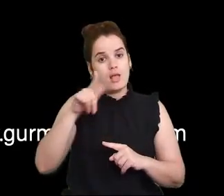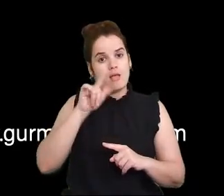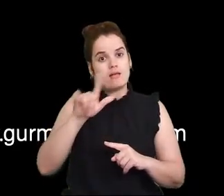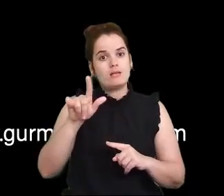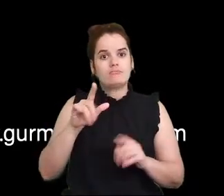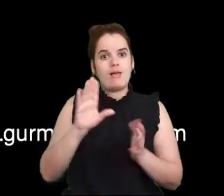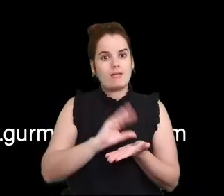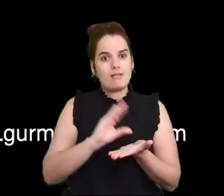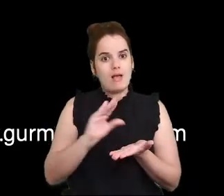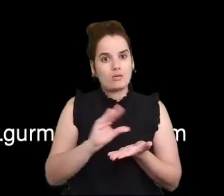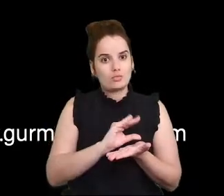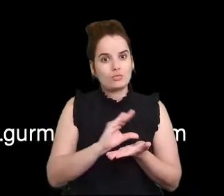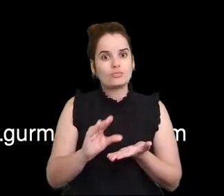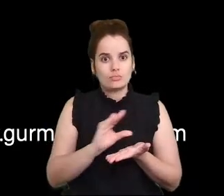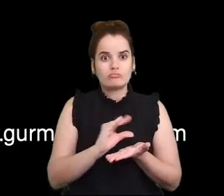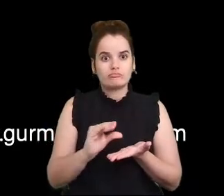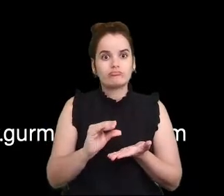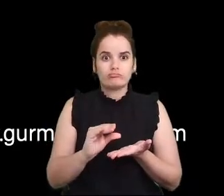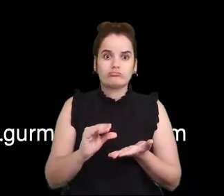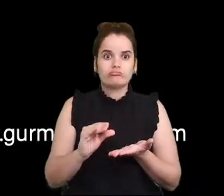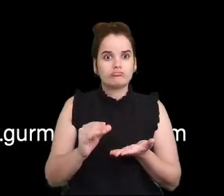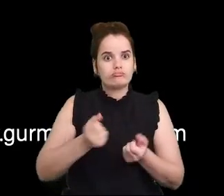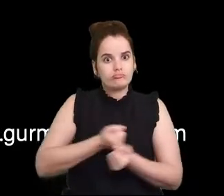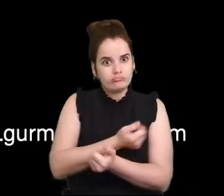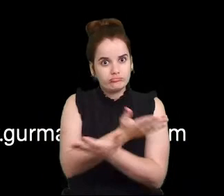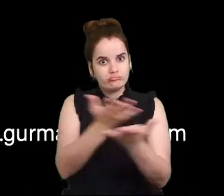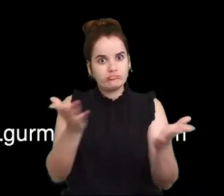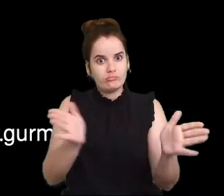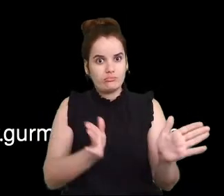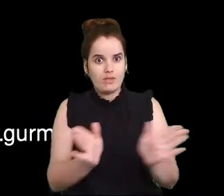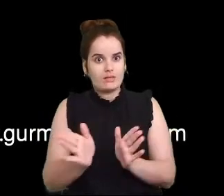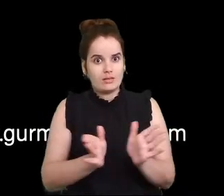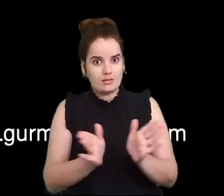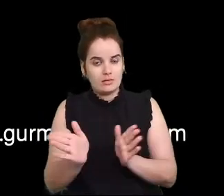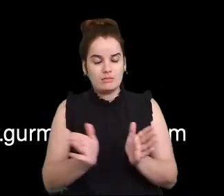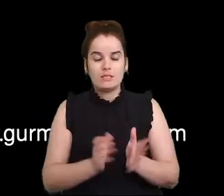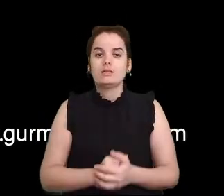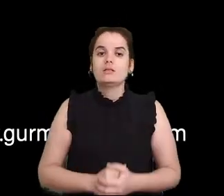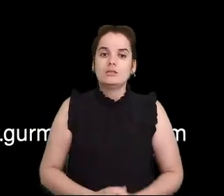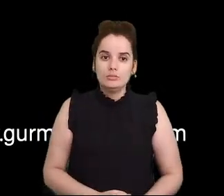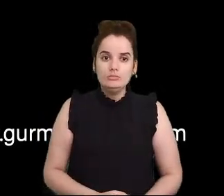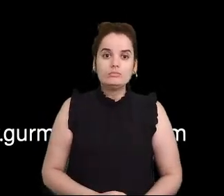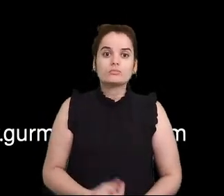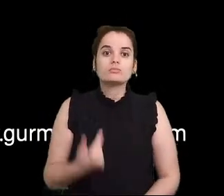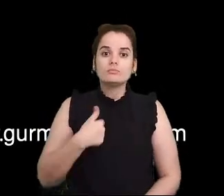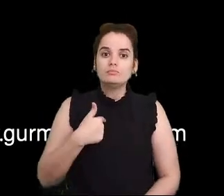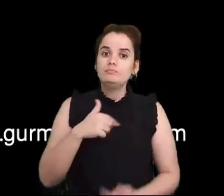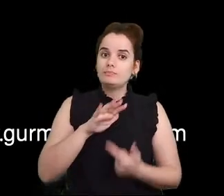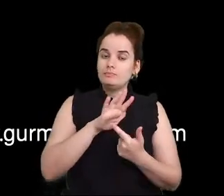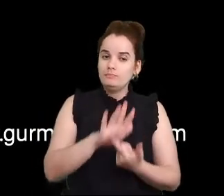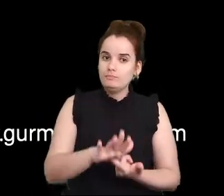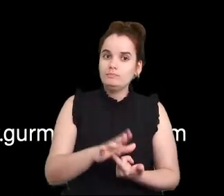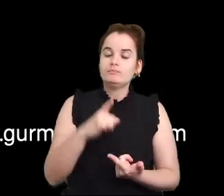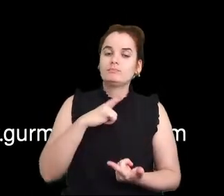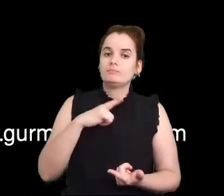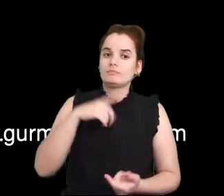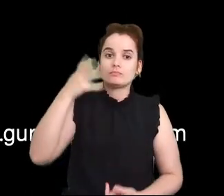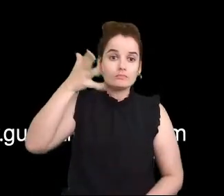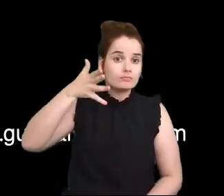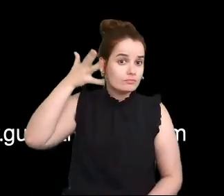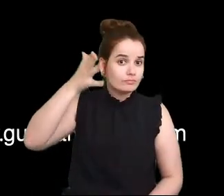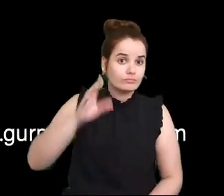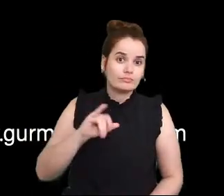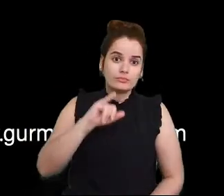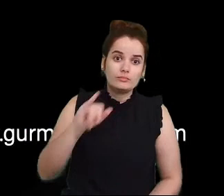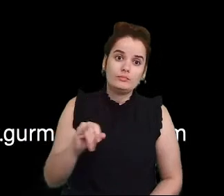this concept from this talk called The Future of Data Visualization by Jeffrey Heer. Jeffrey Heer is a researcher and